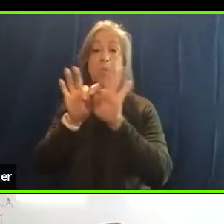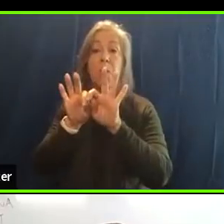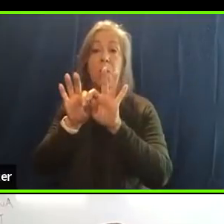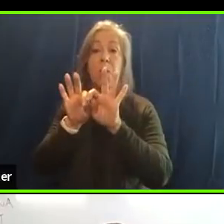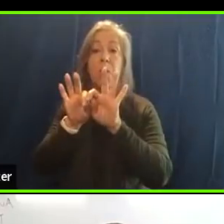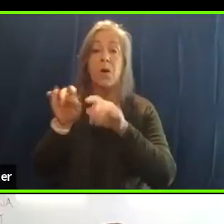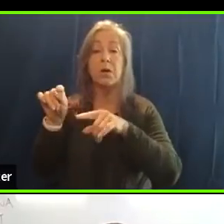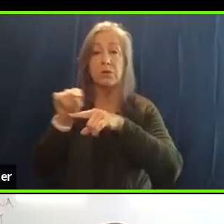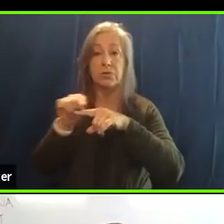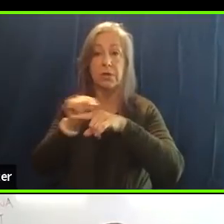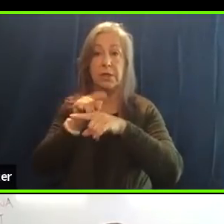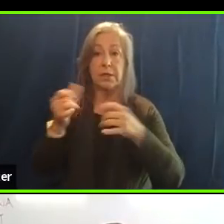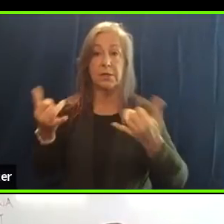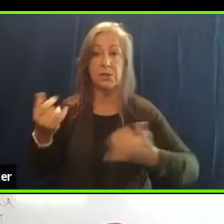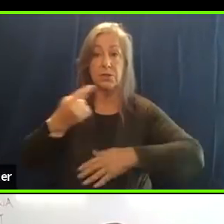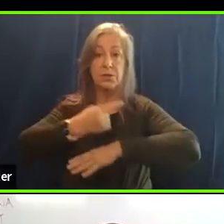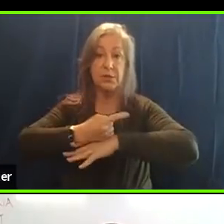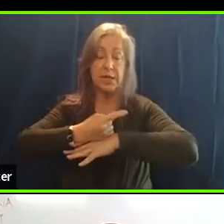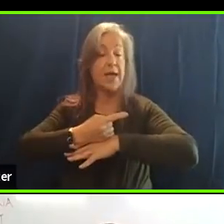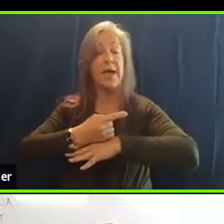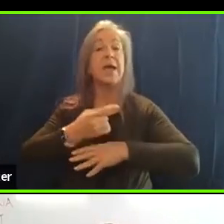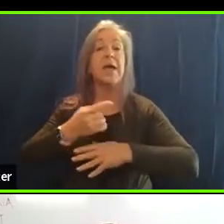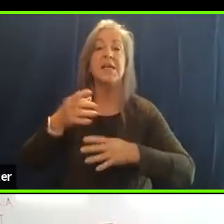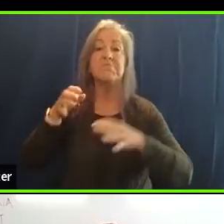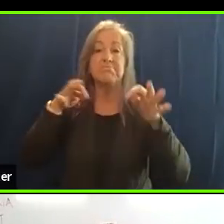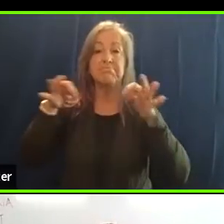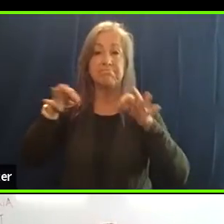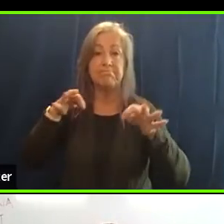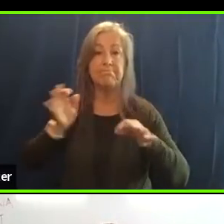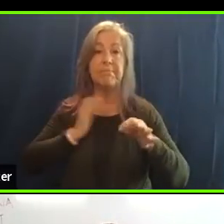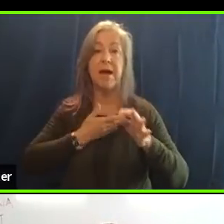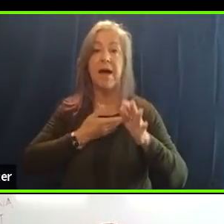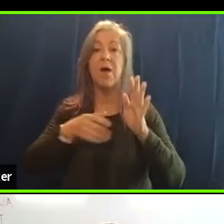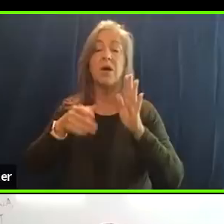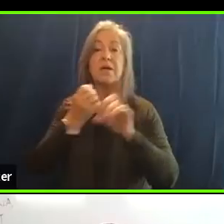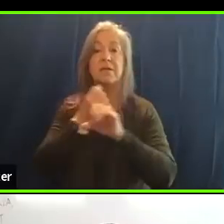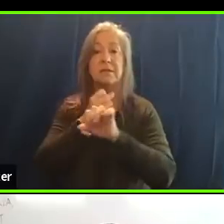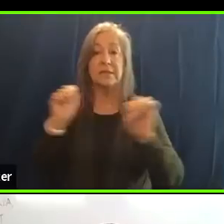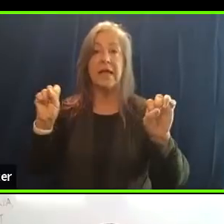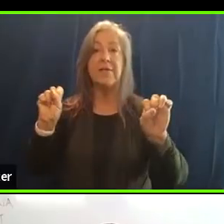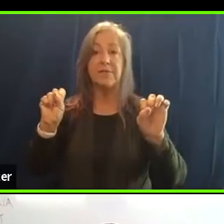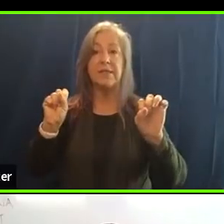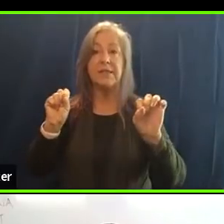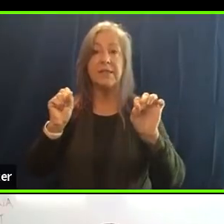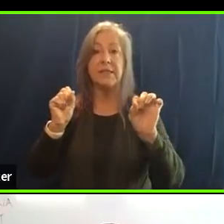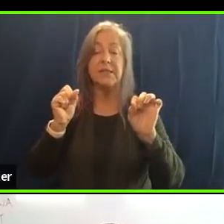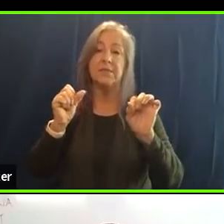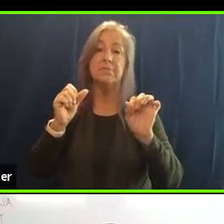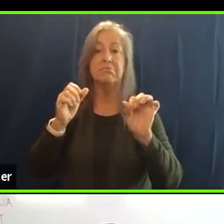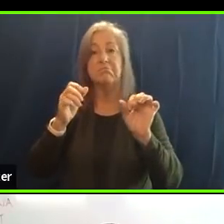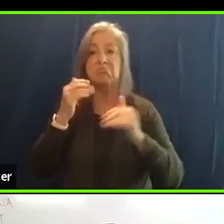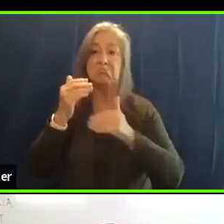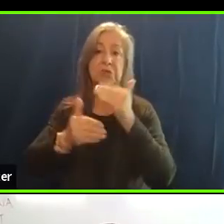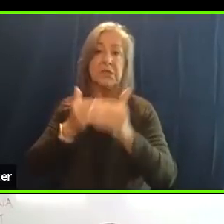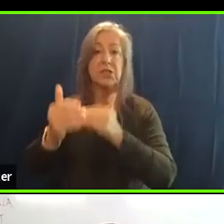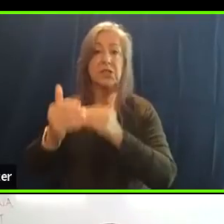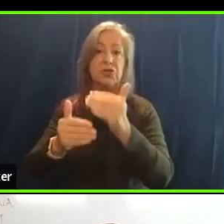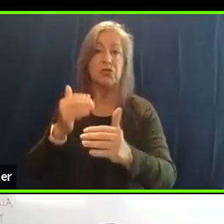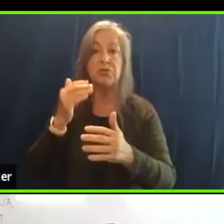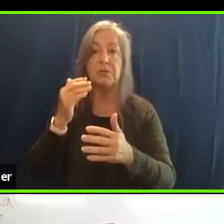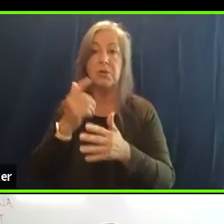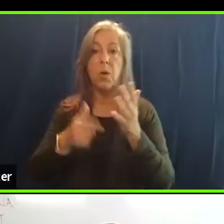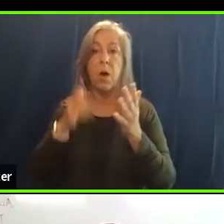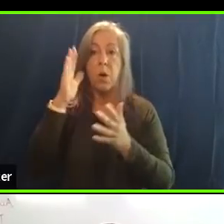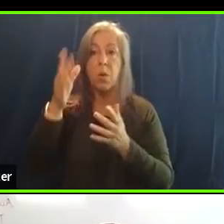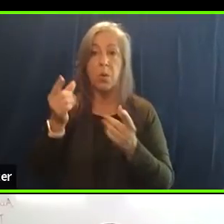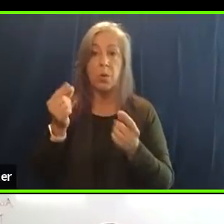follow as staff during this COVID-19 pandemic. Joining me today